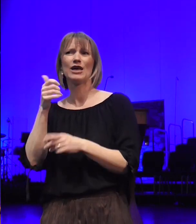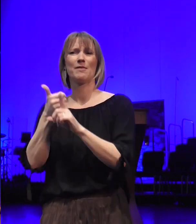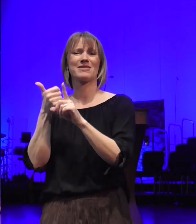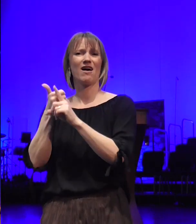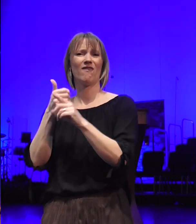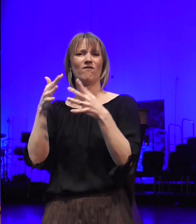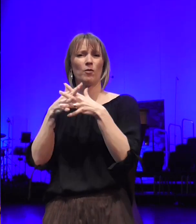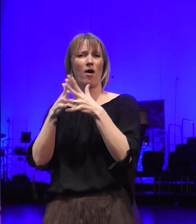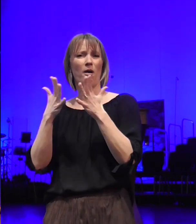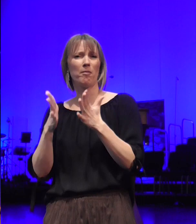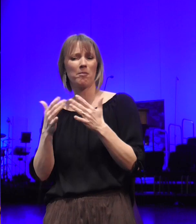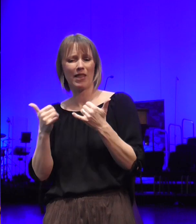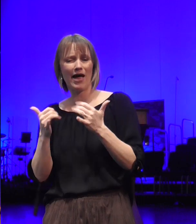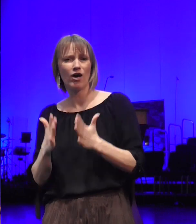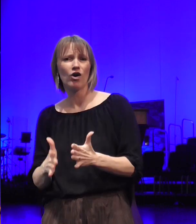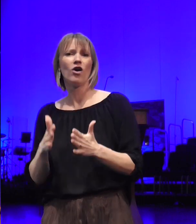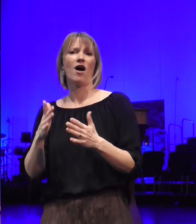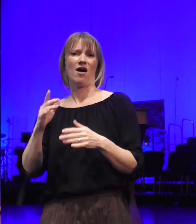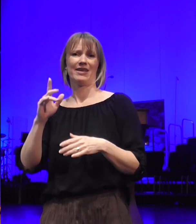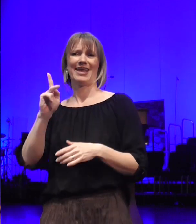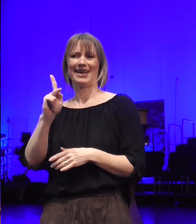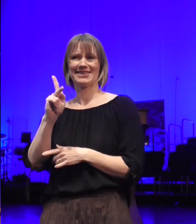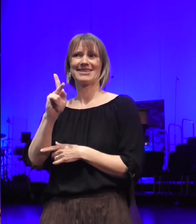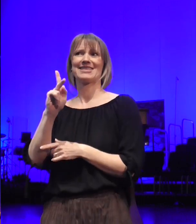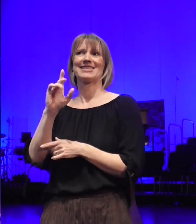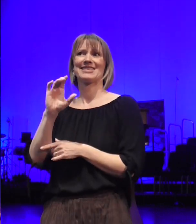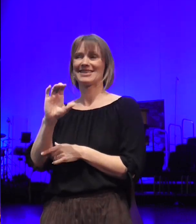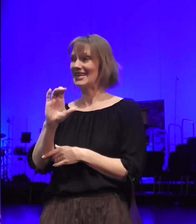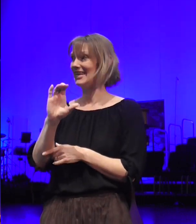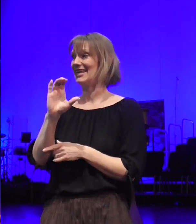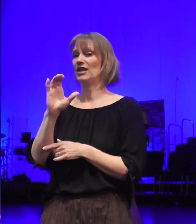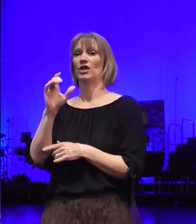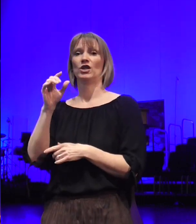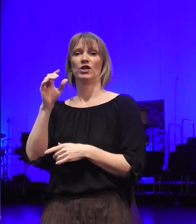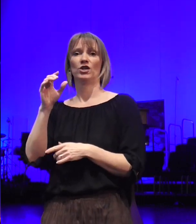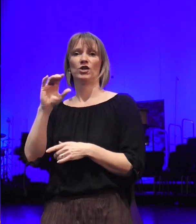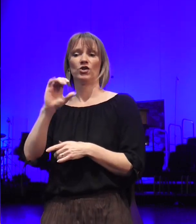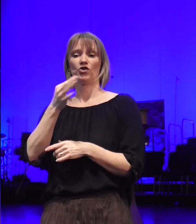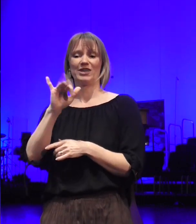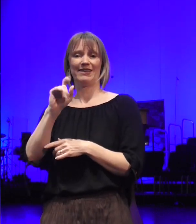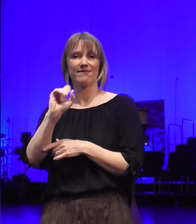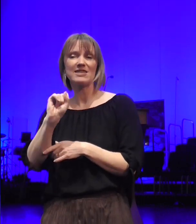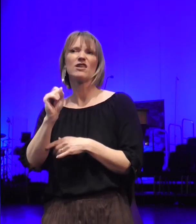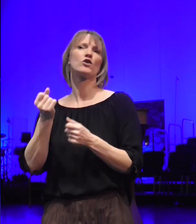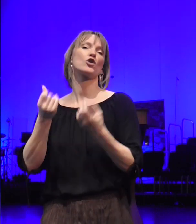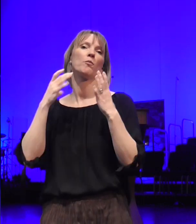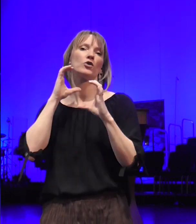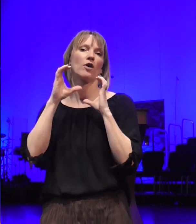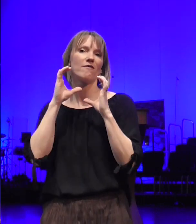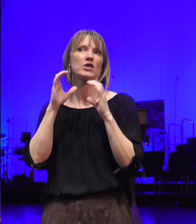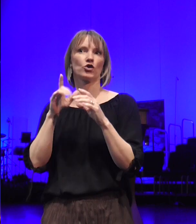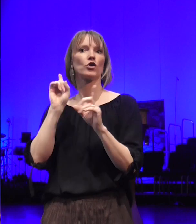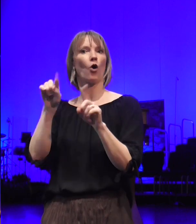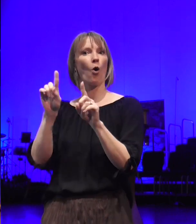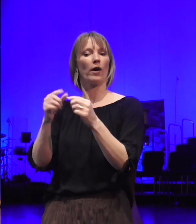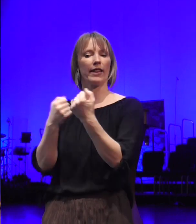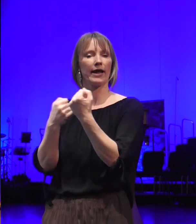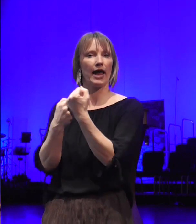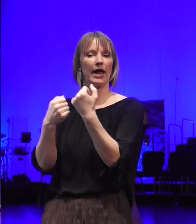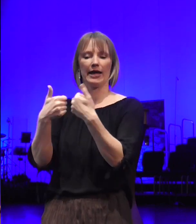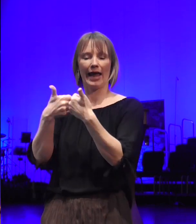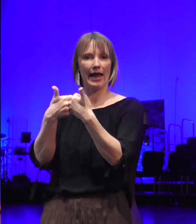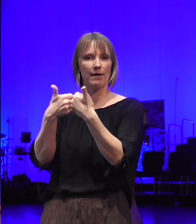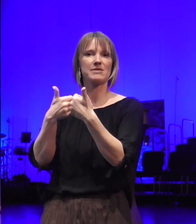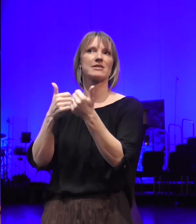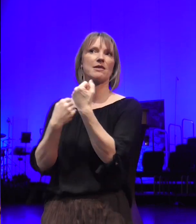Chiefs, and she's been there watching, and so they have showed her a few times, and there's all this conversation, and here's what got me. When it